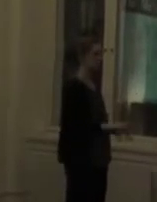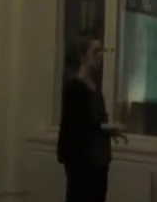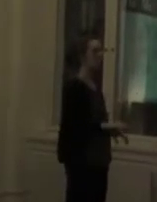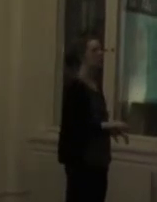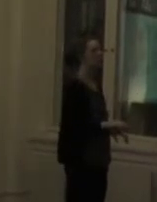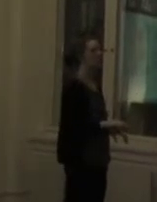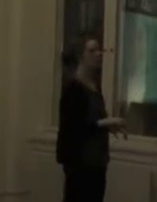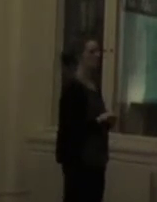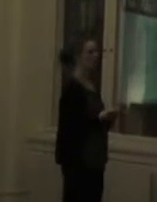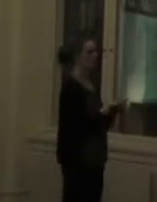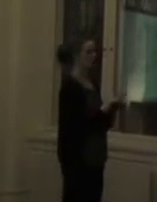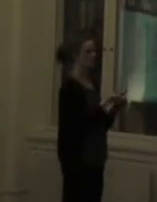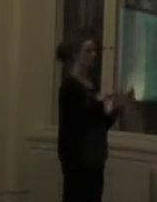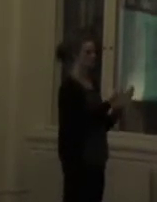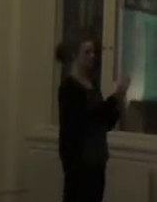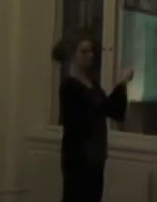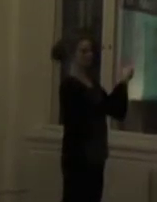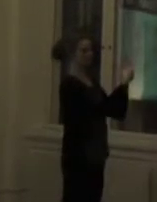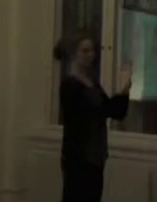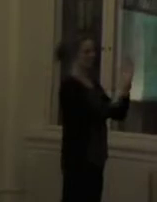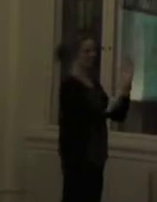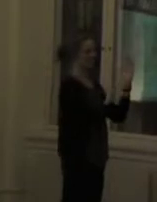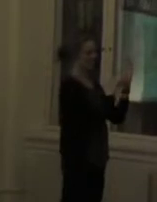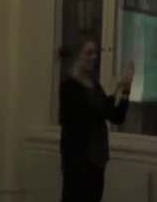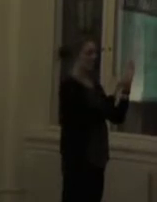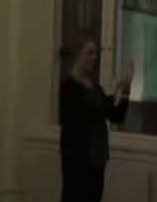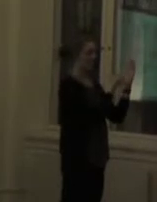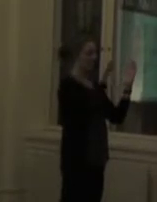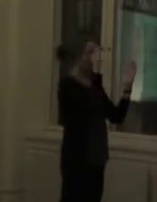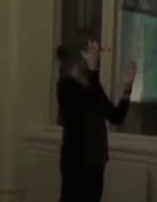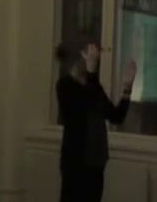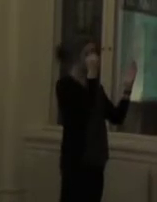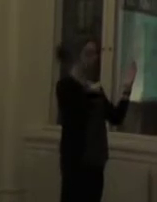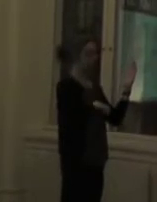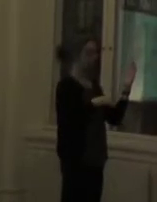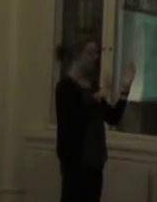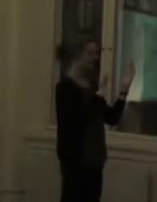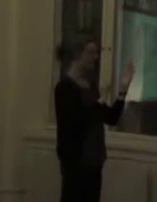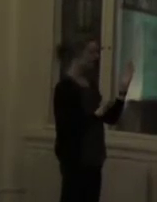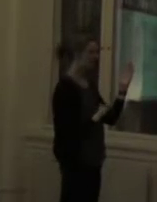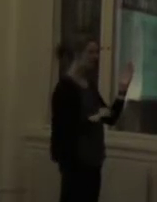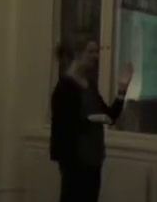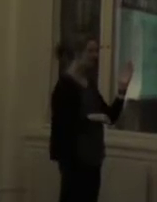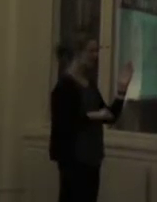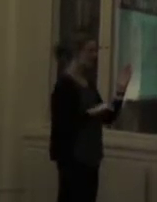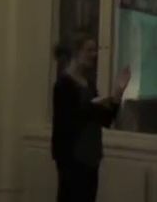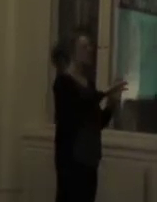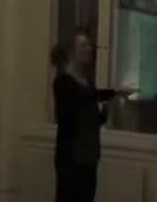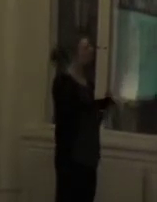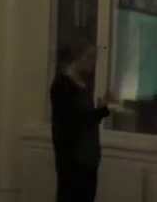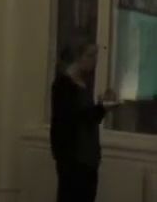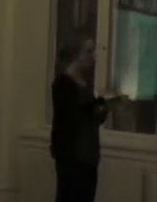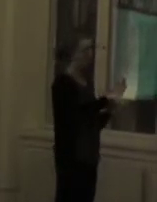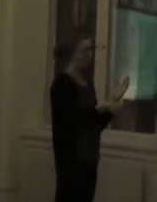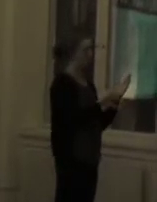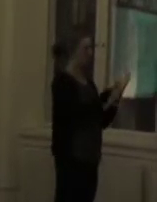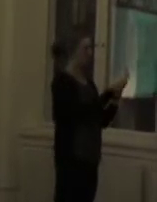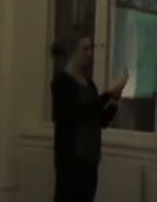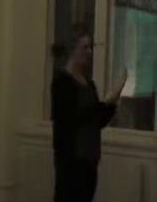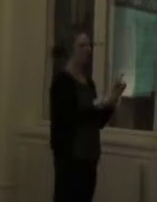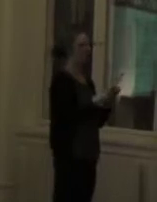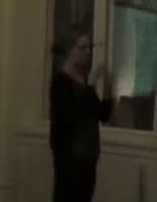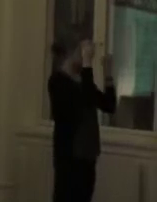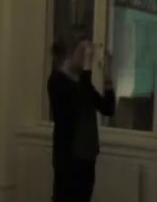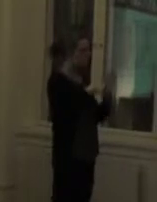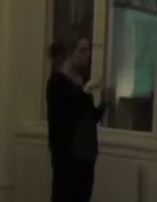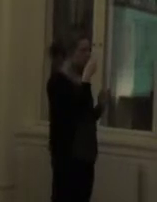want to highlight today was, the first one is the information section, and it has all kinds of information about